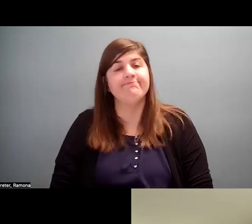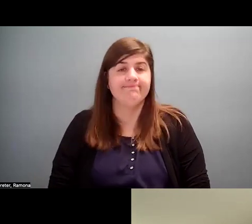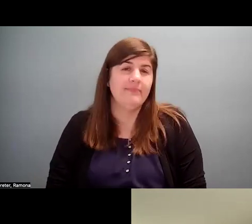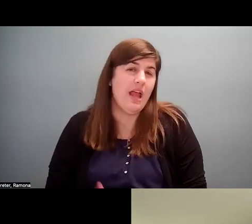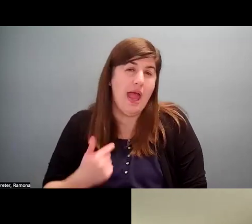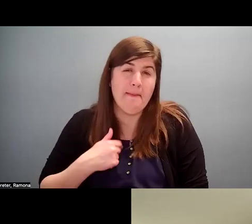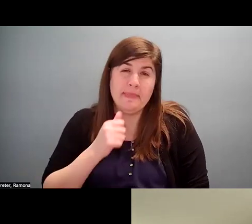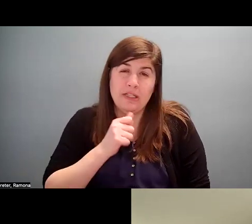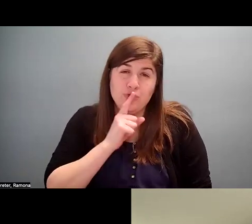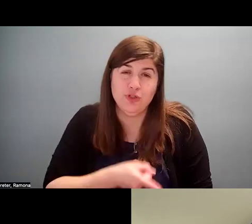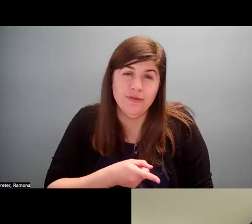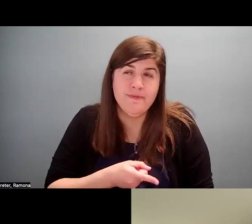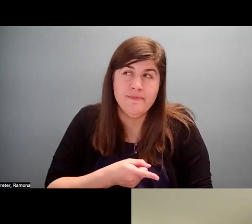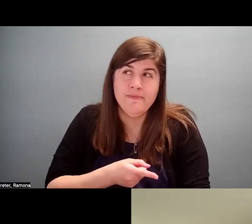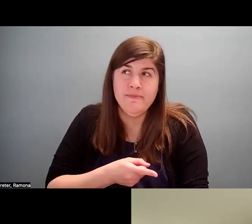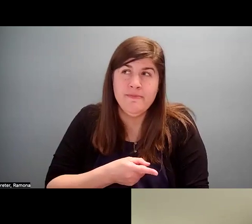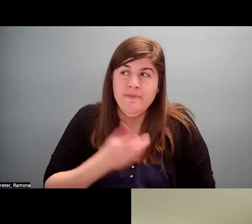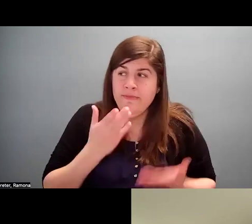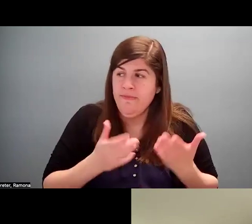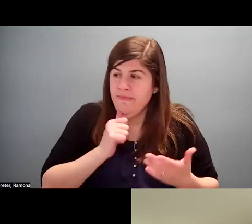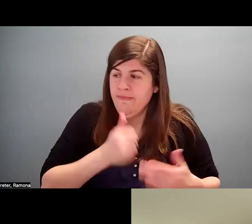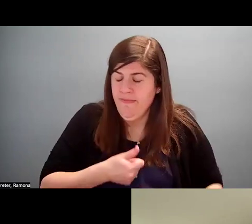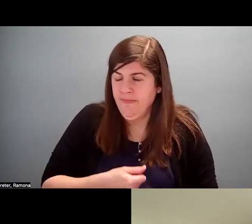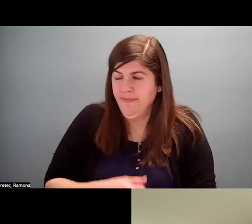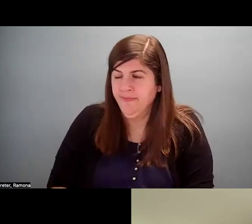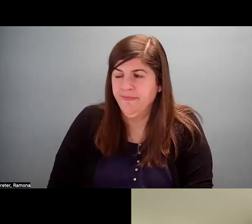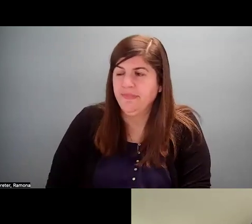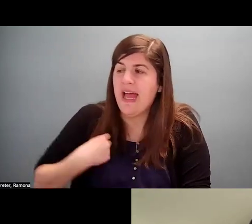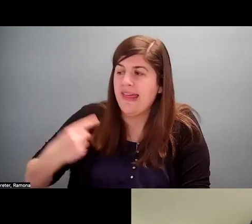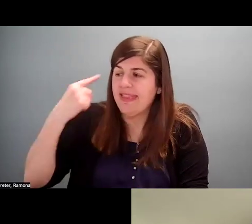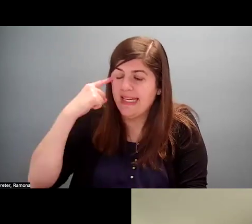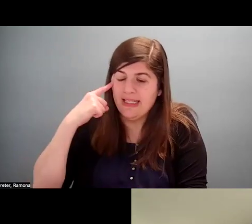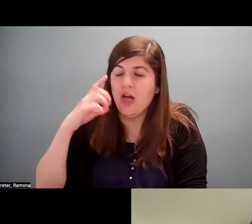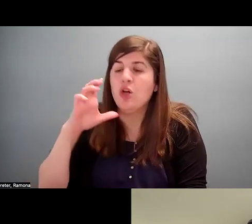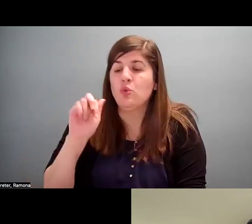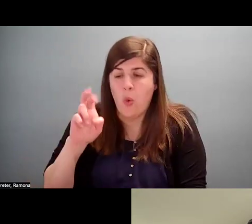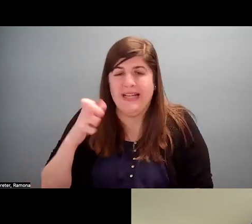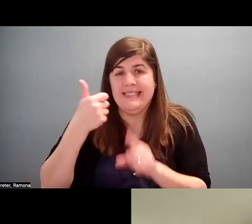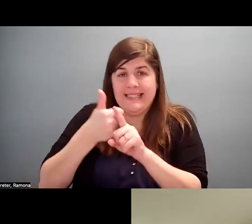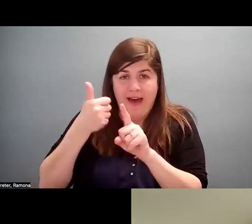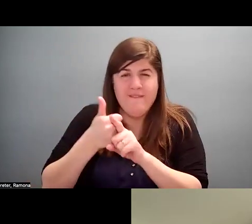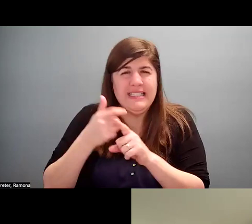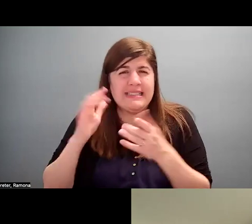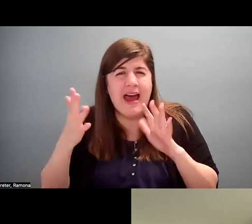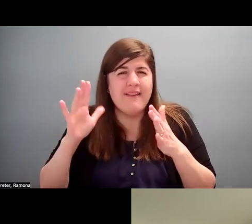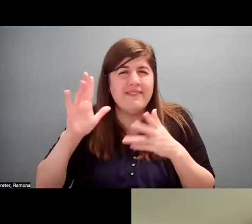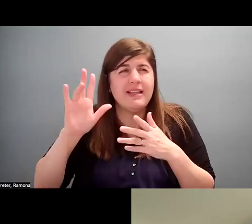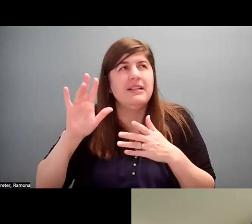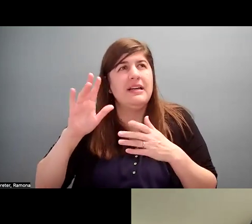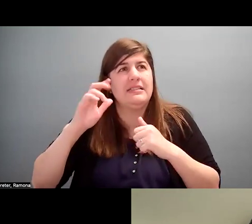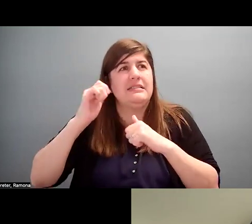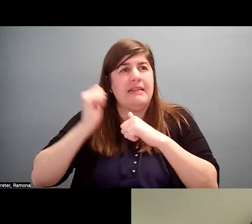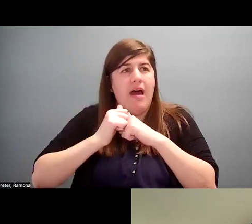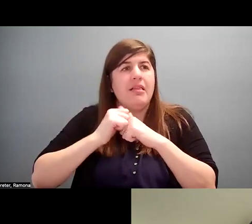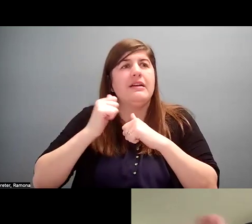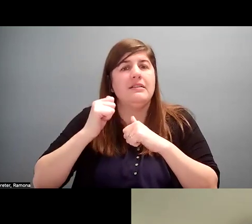I'm not sure, but I would say probably not. Cool. I think the core itself is kind of like a